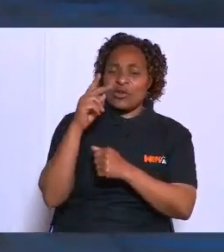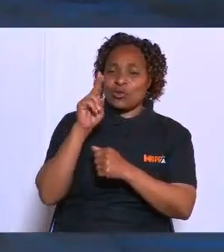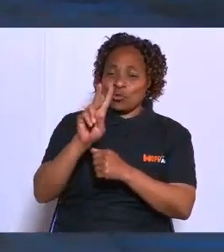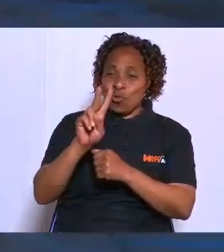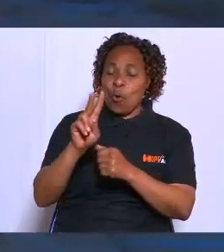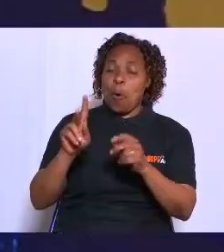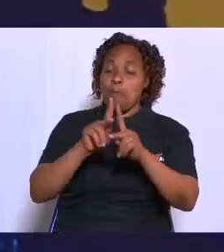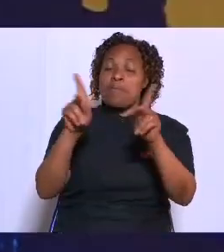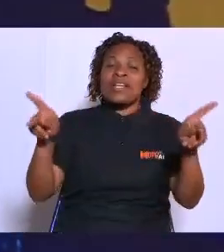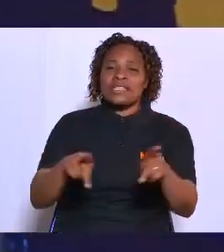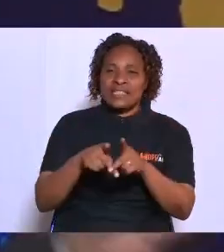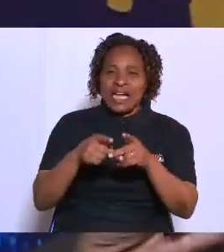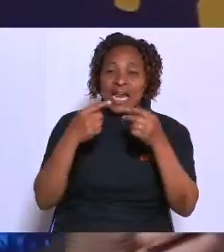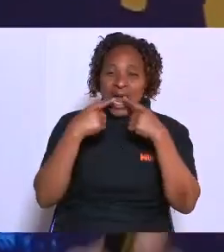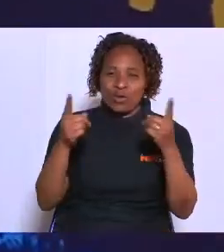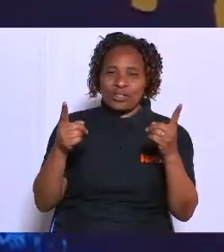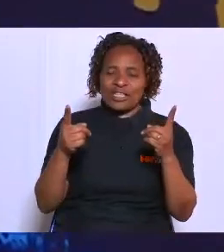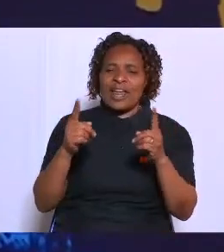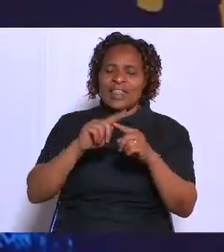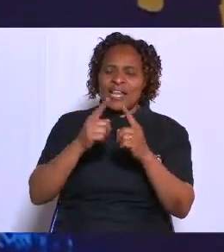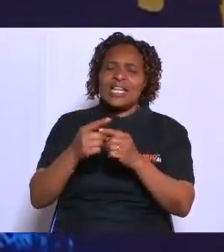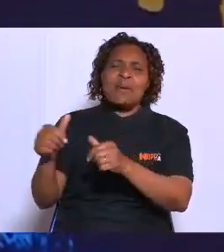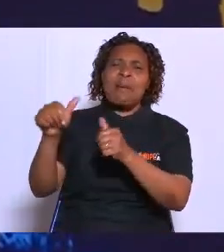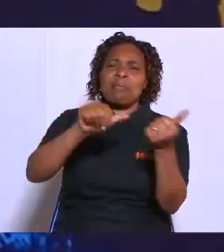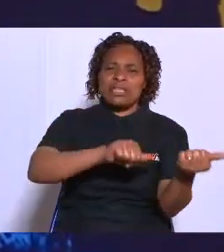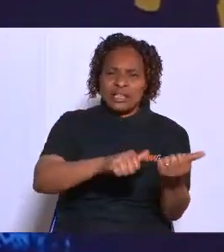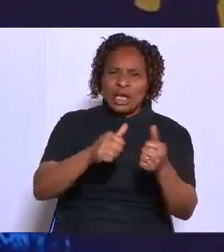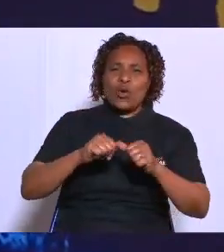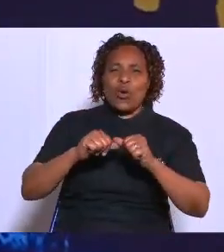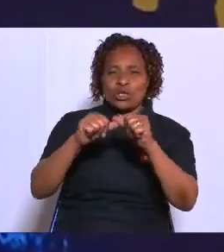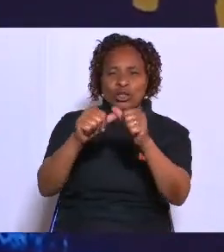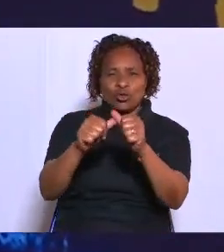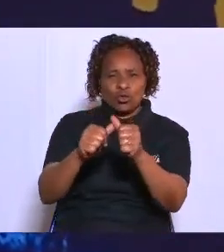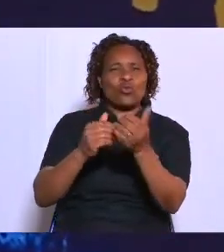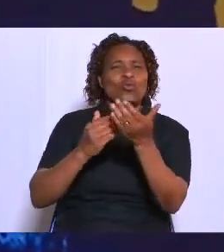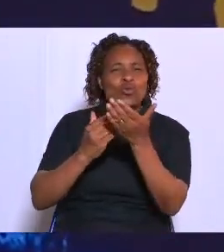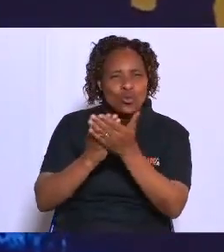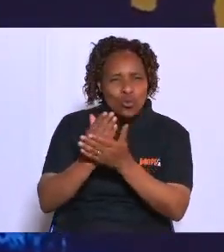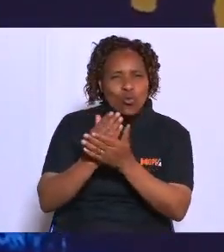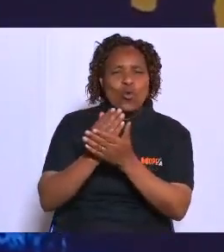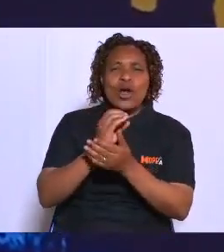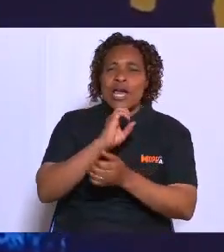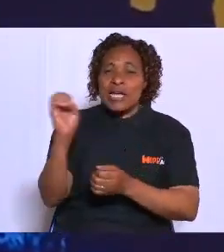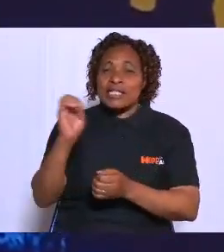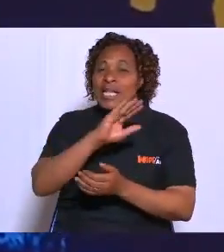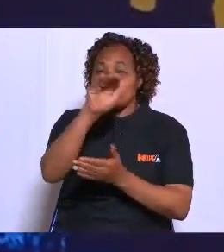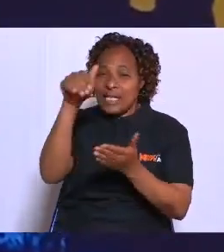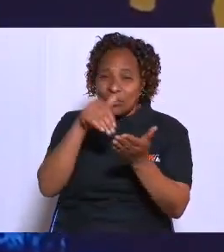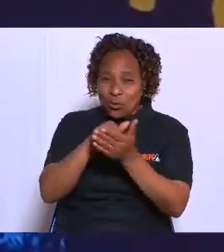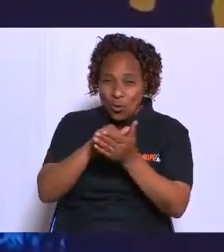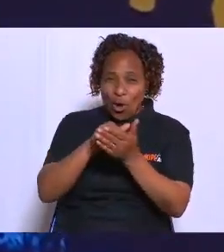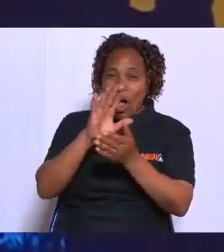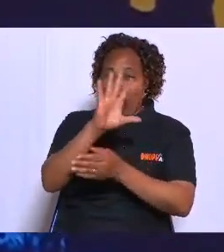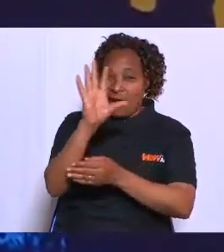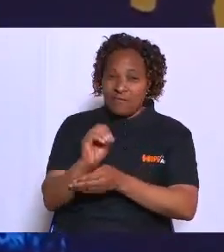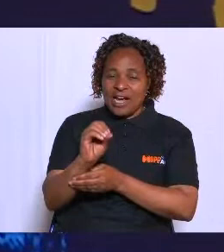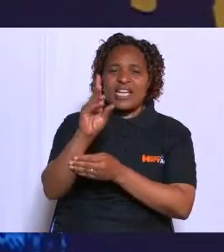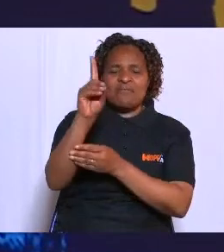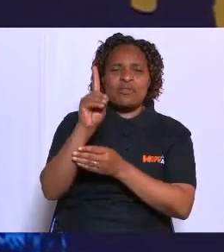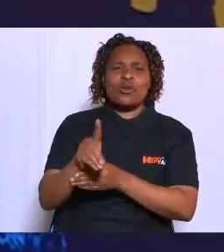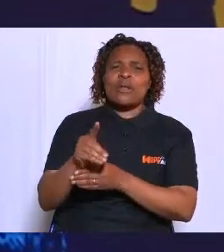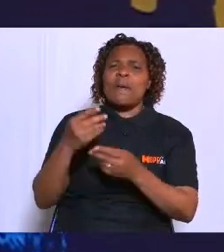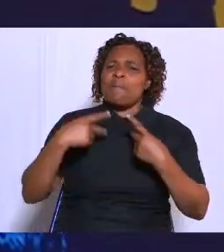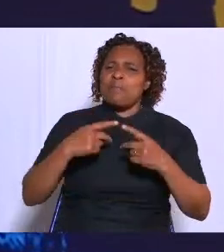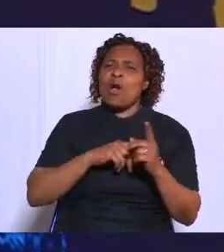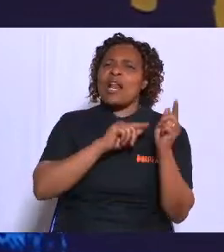that I've announced and baptisms are taking place throughout the East Central Africa division people are coming